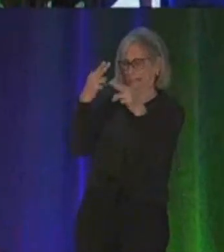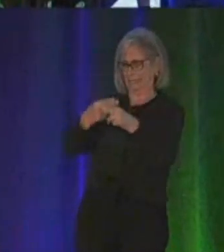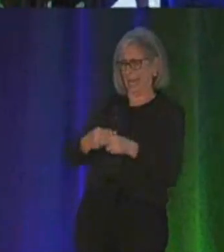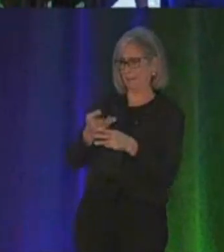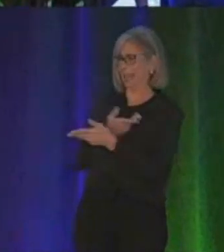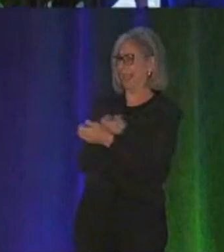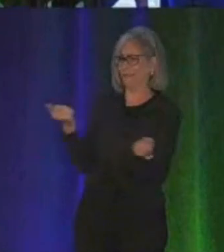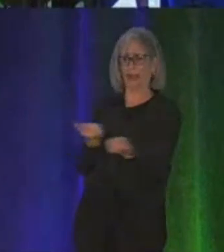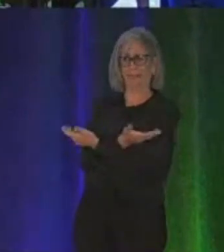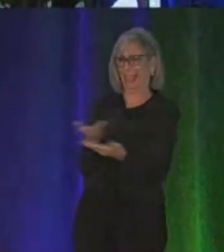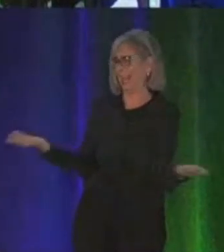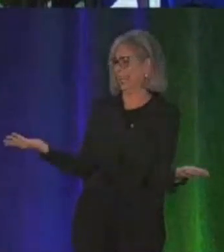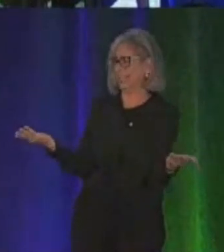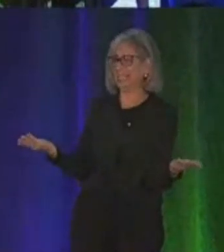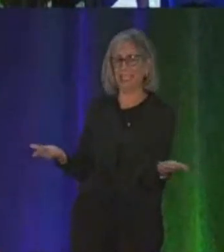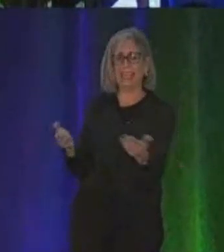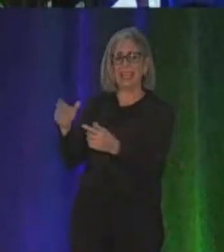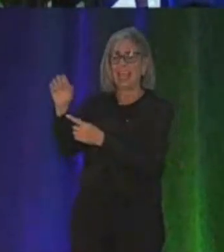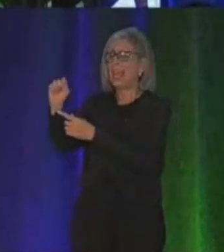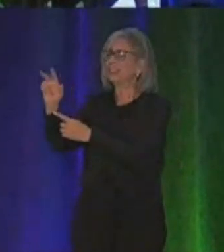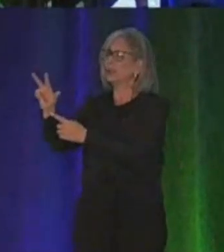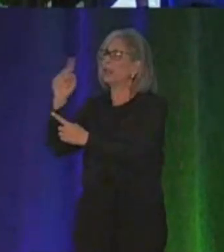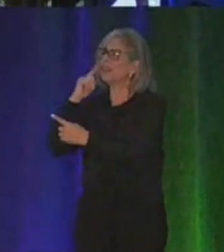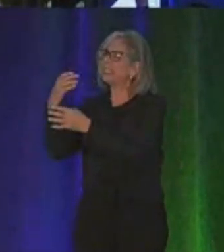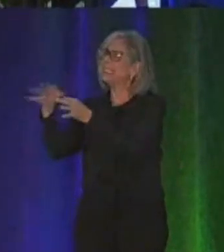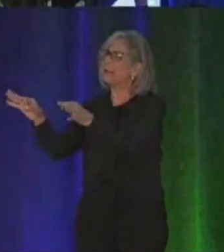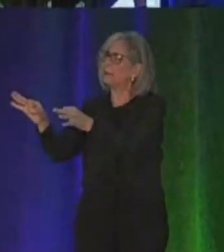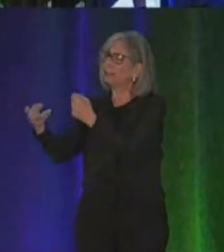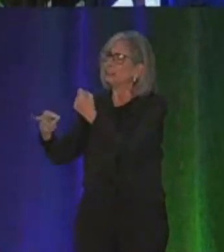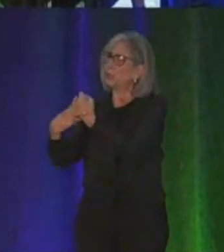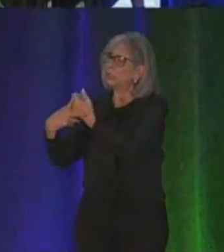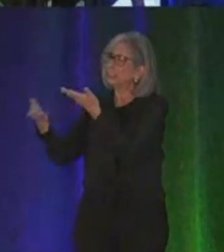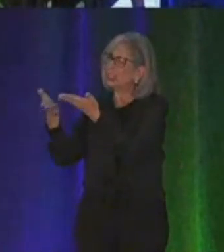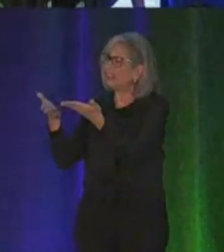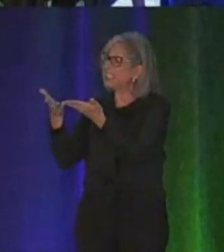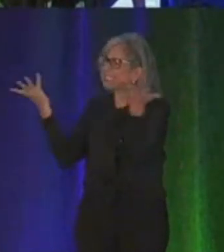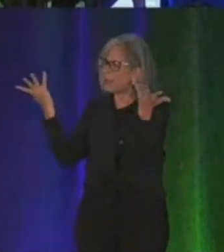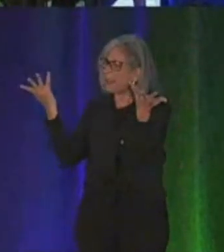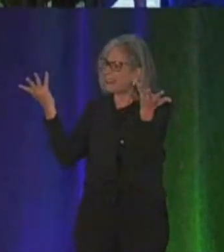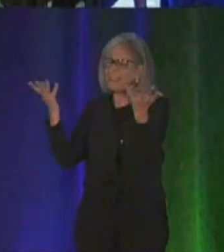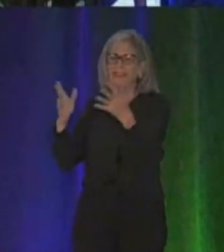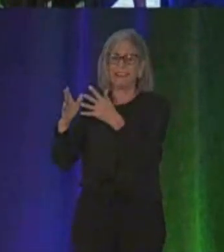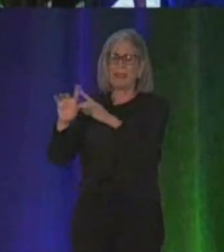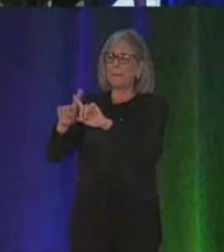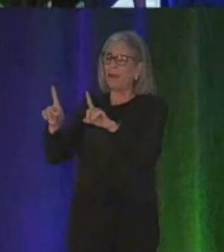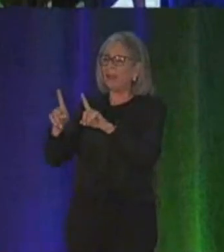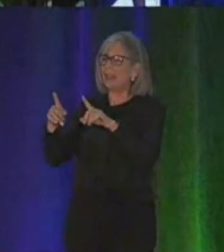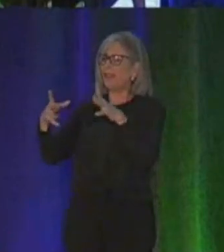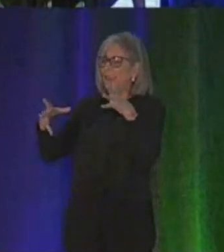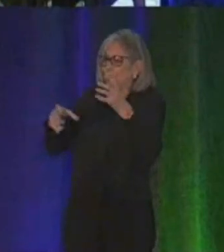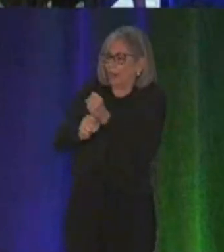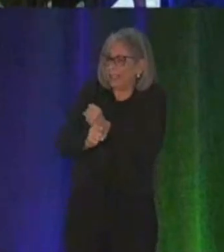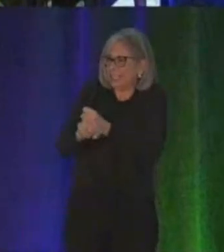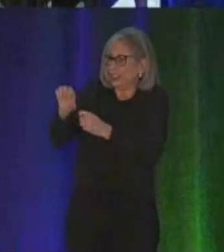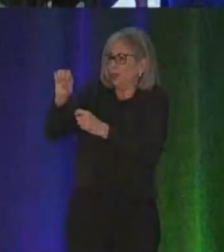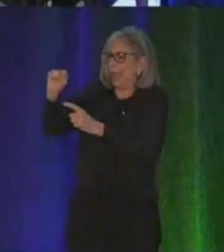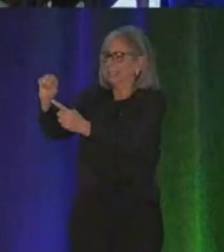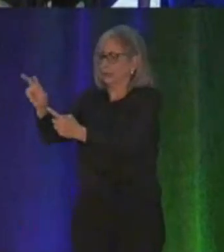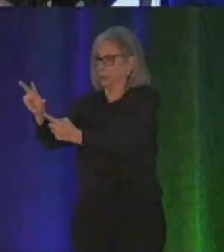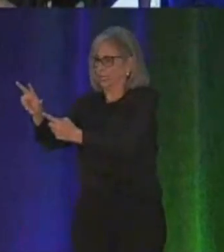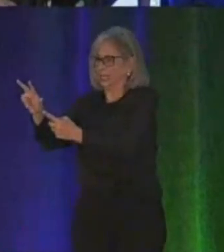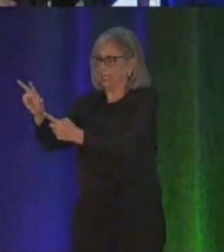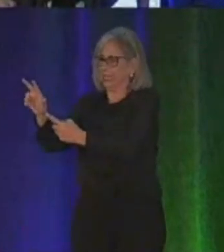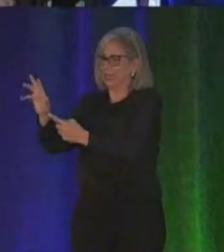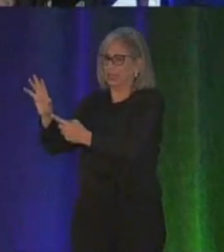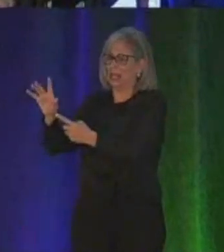everything. So I think S3 stands for Simple Storage Service, something like that. And they abbreviate to S3, but they're also like, no,